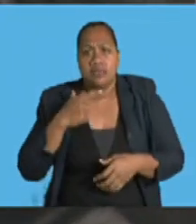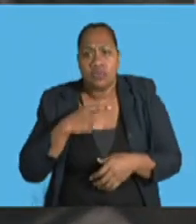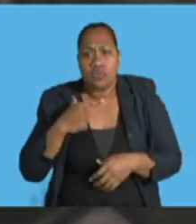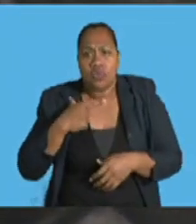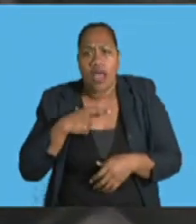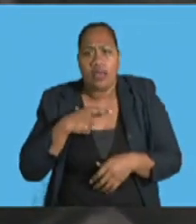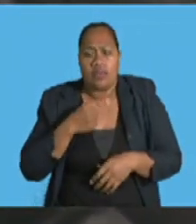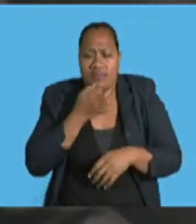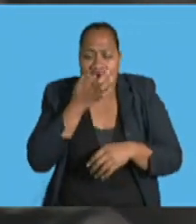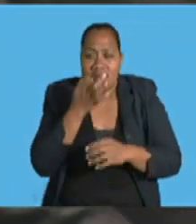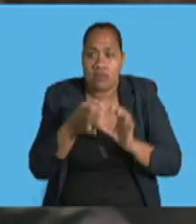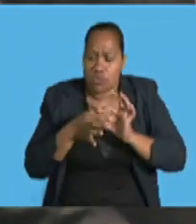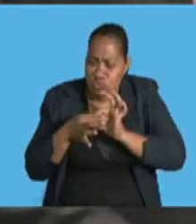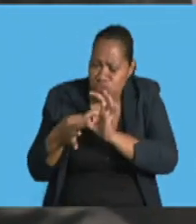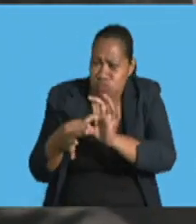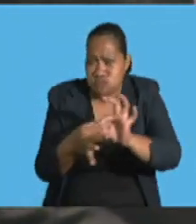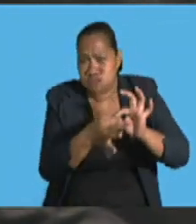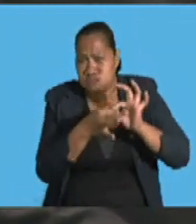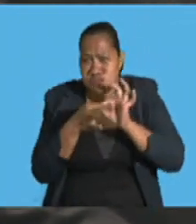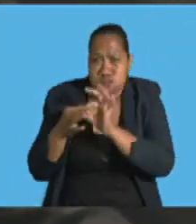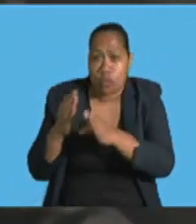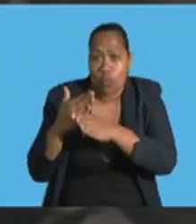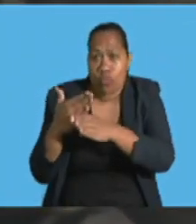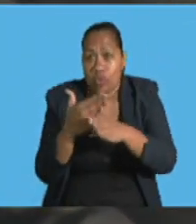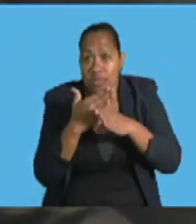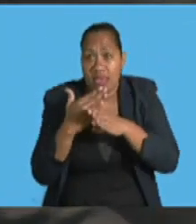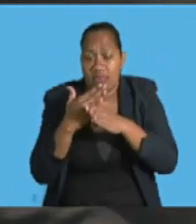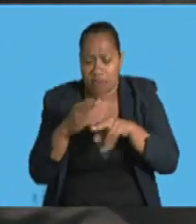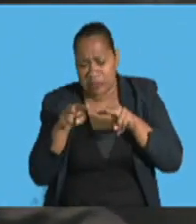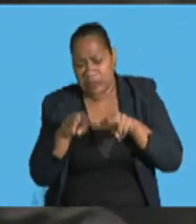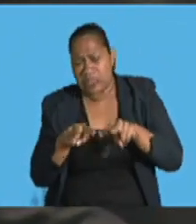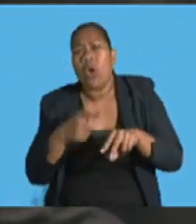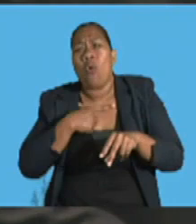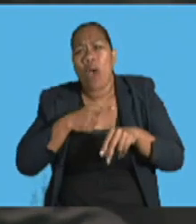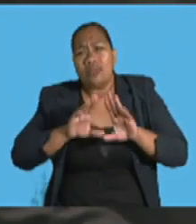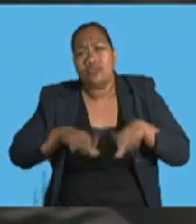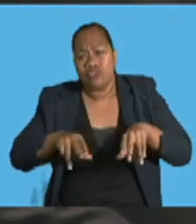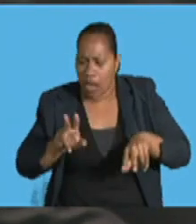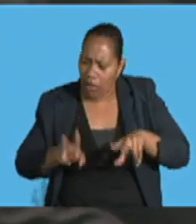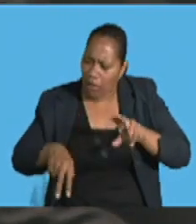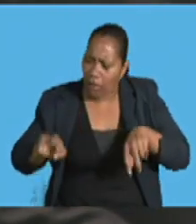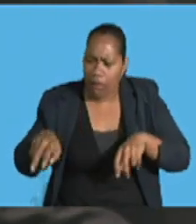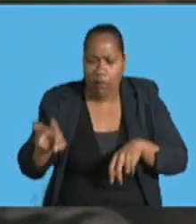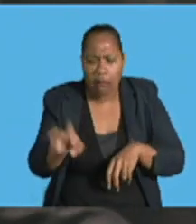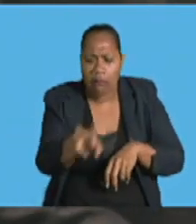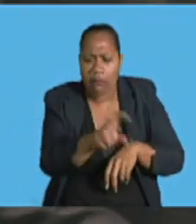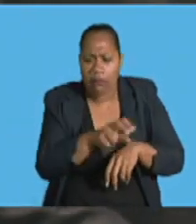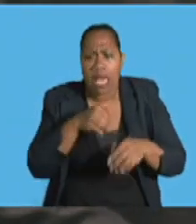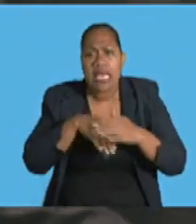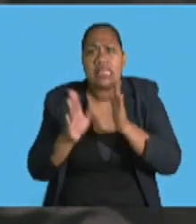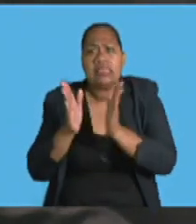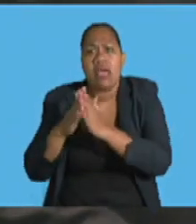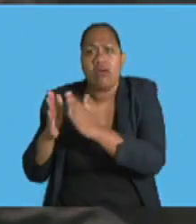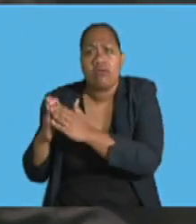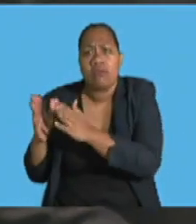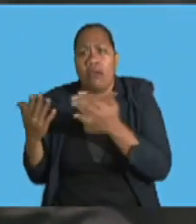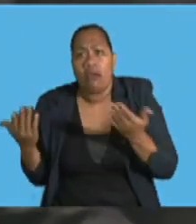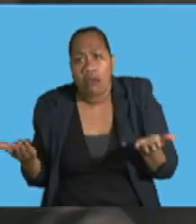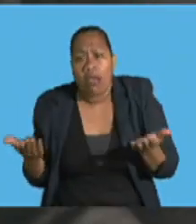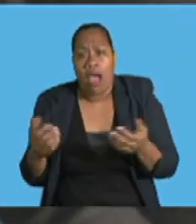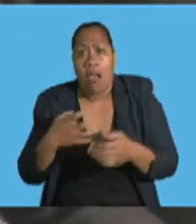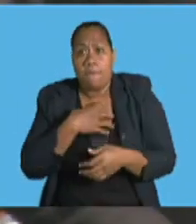to work together to examine the root causes of why children are loitering in town or why there are more